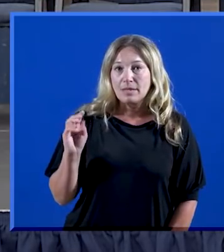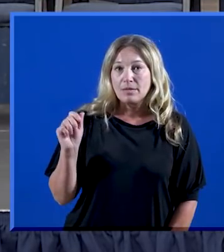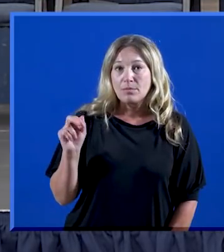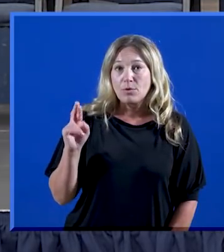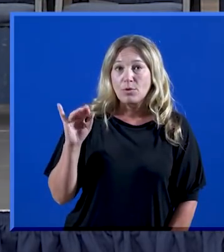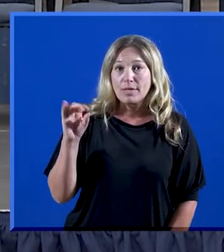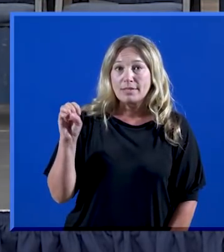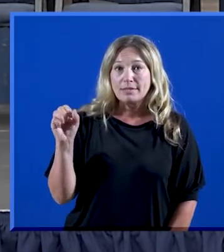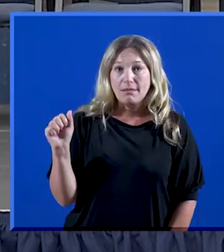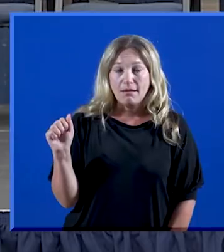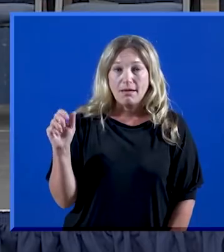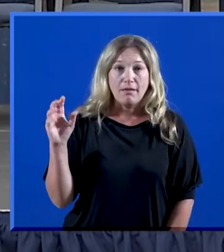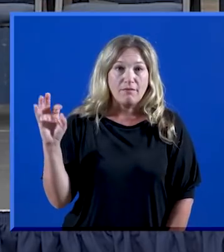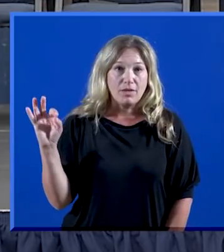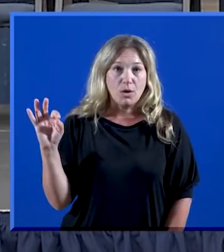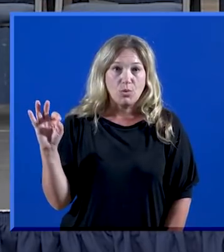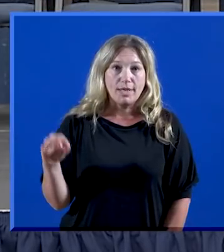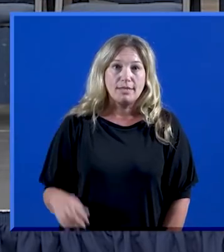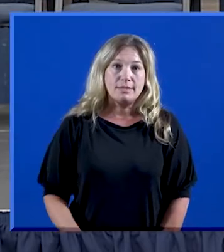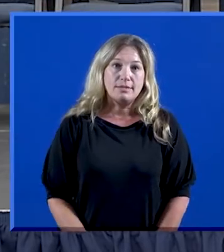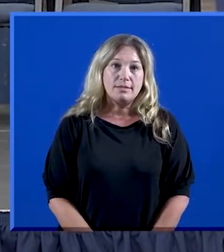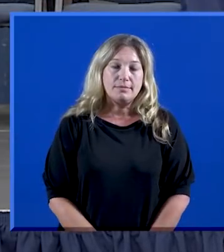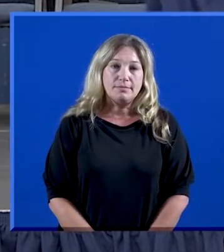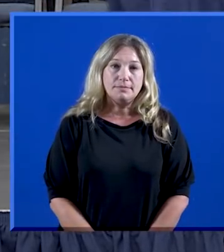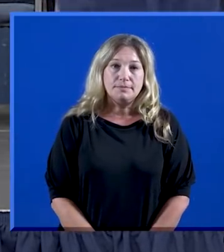Marissa Flores.